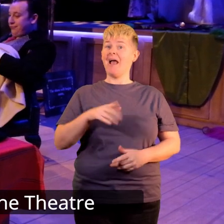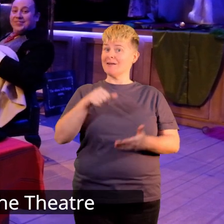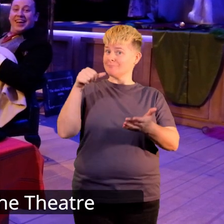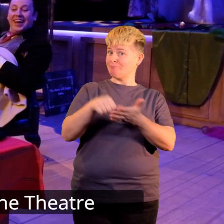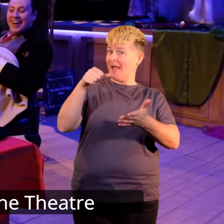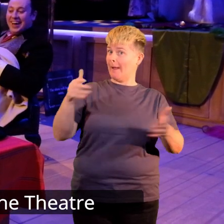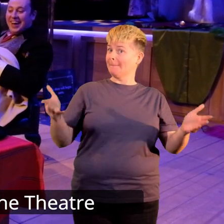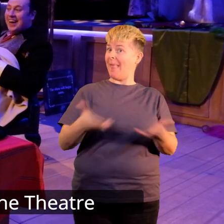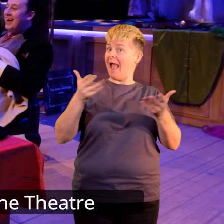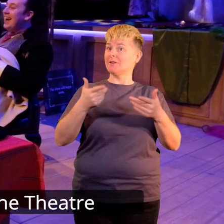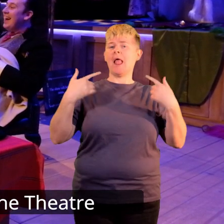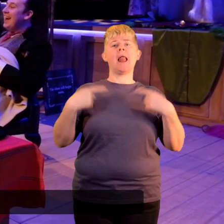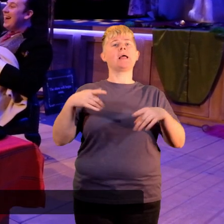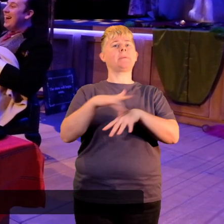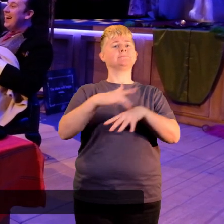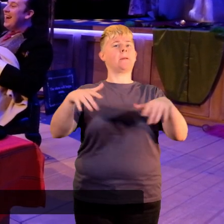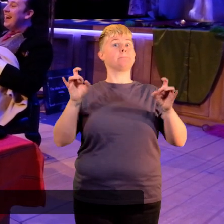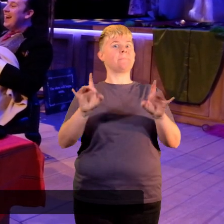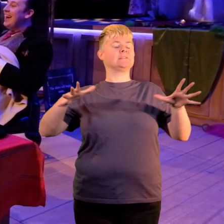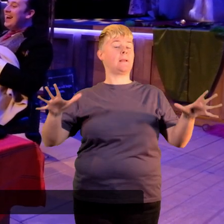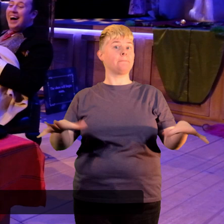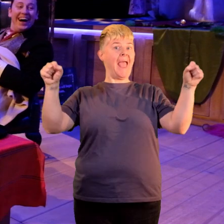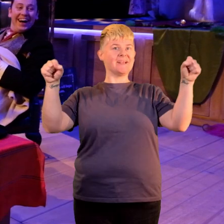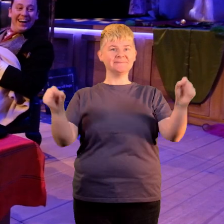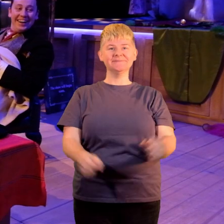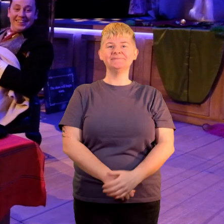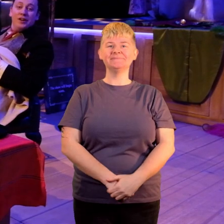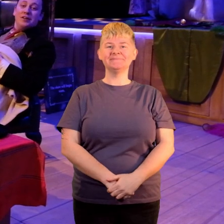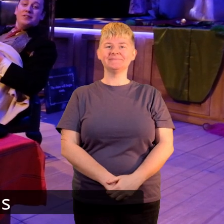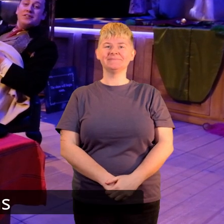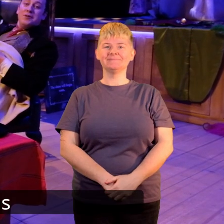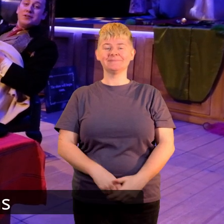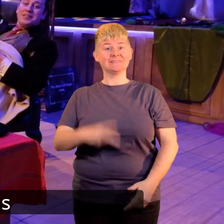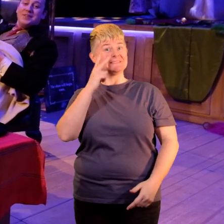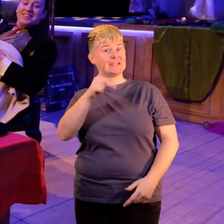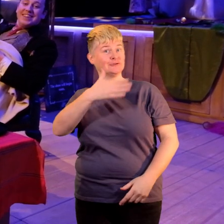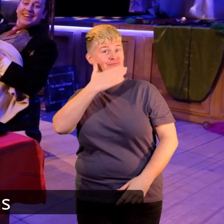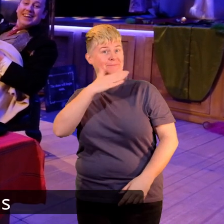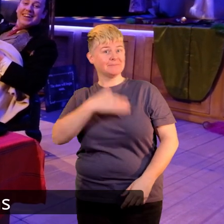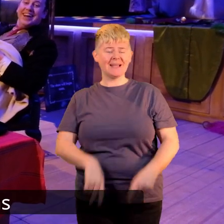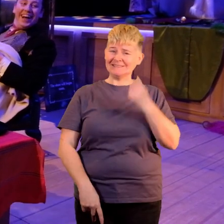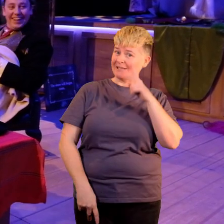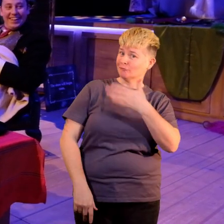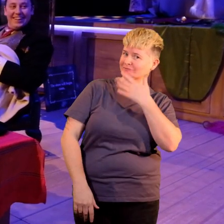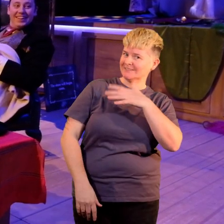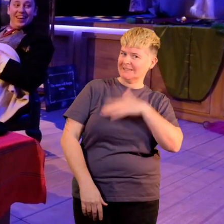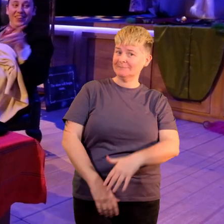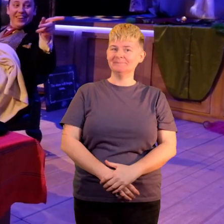And then press play and let the theatre magic begin. See you at Christmas. See you at Christmas.